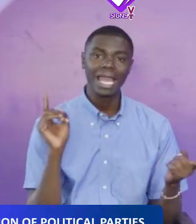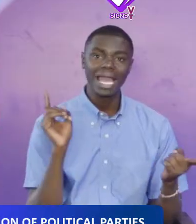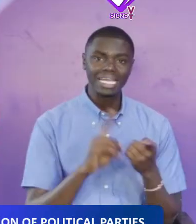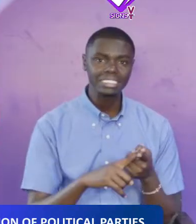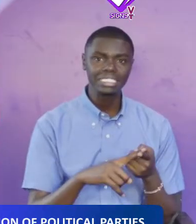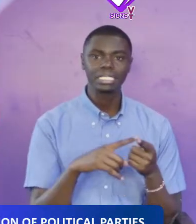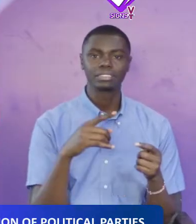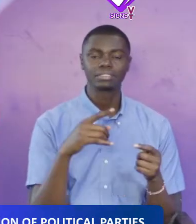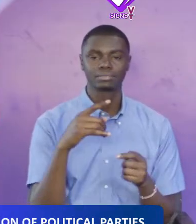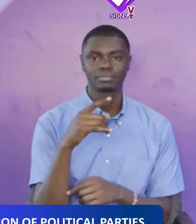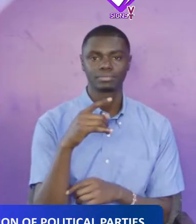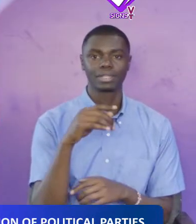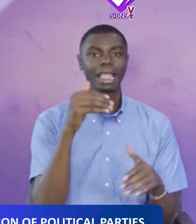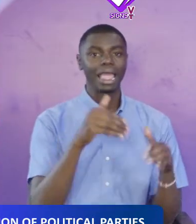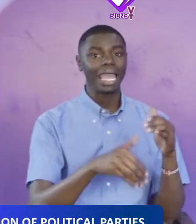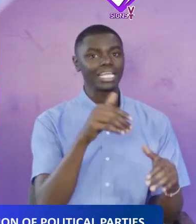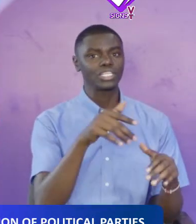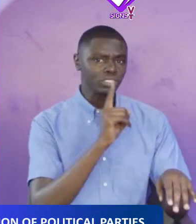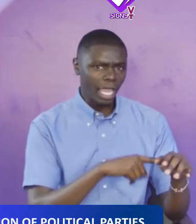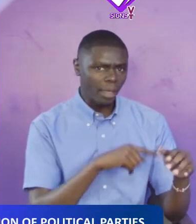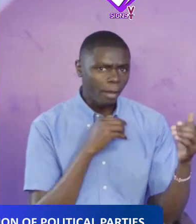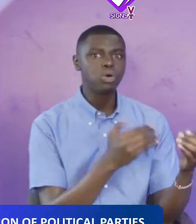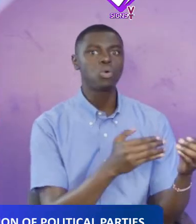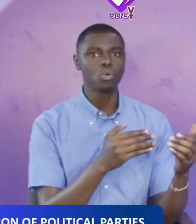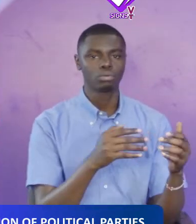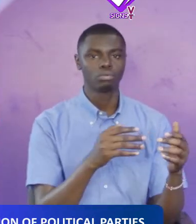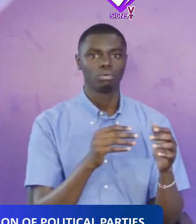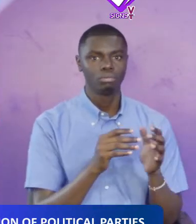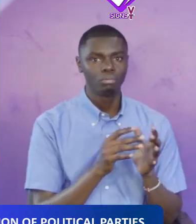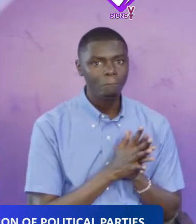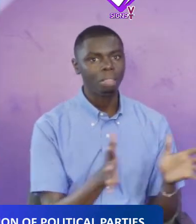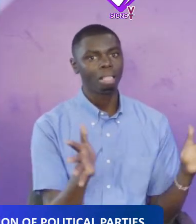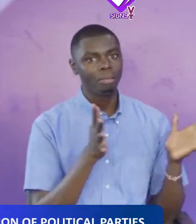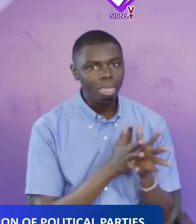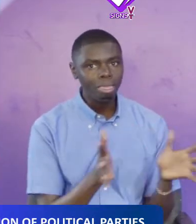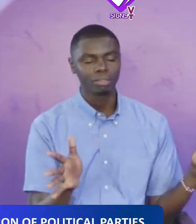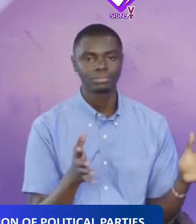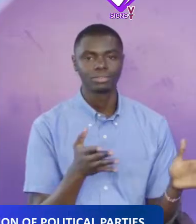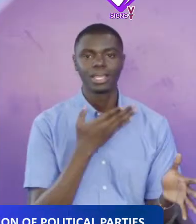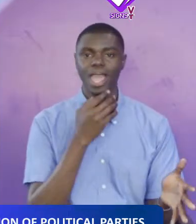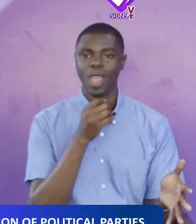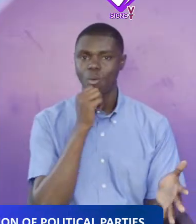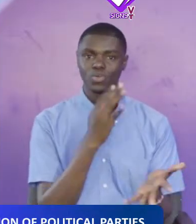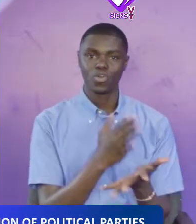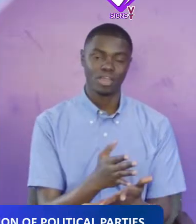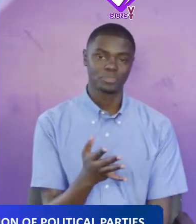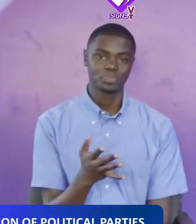it's the electioneering period. Yeah. I would like to confirm that